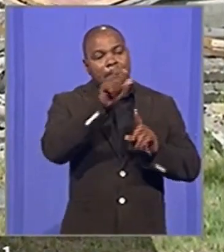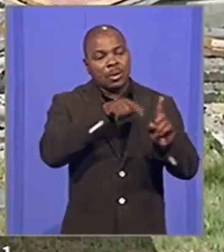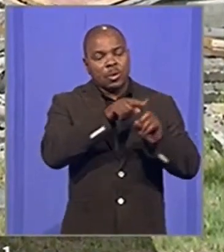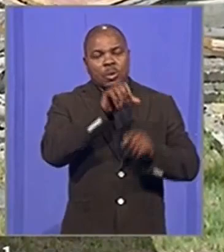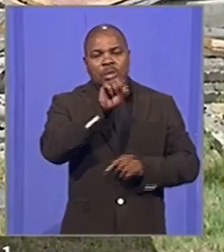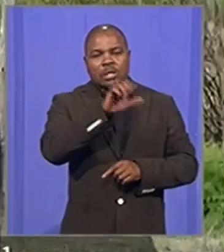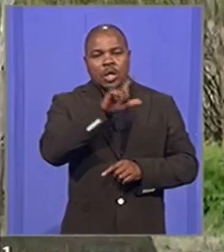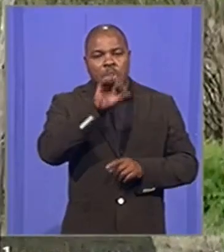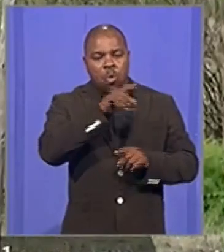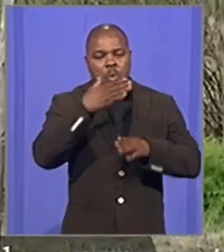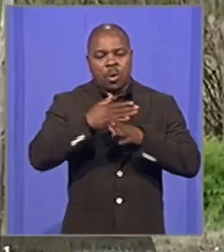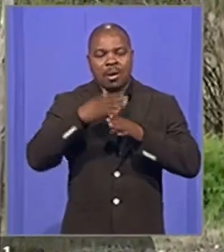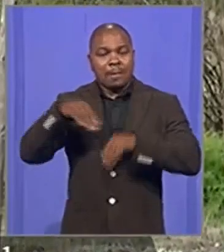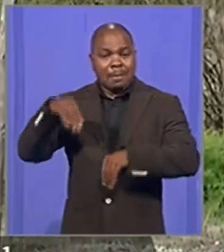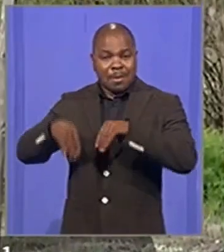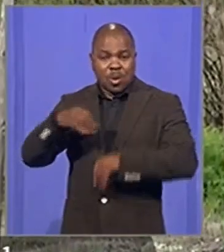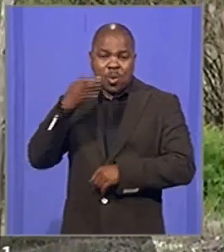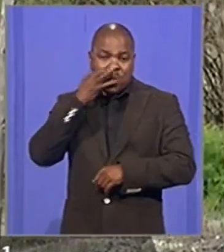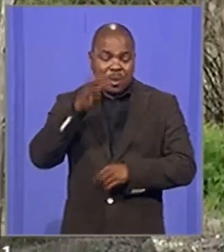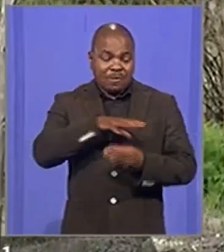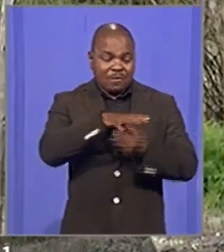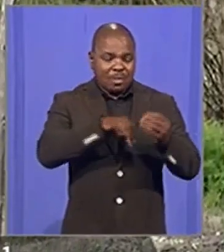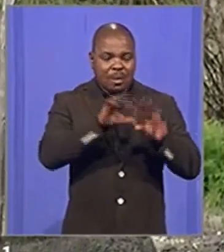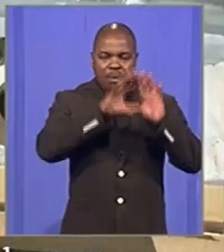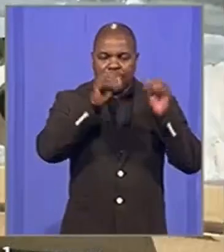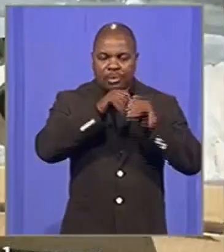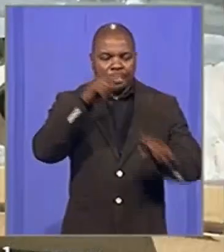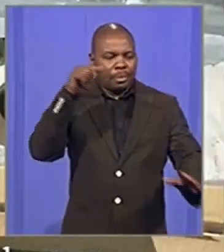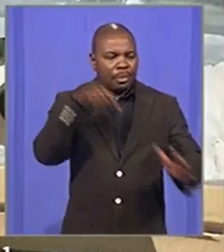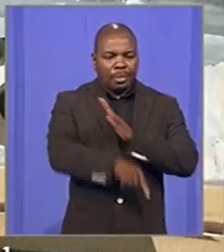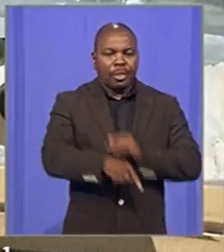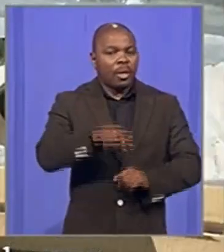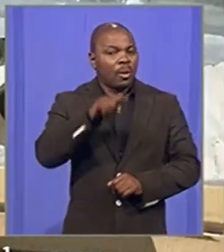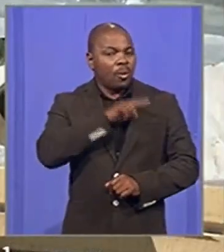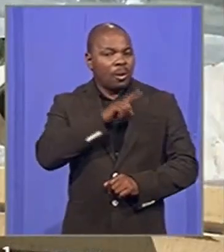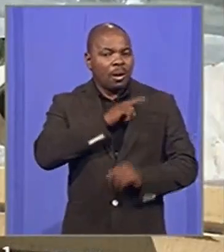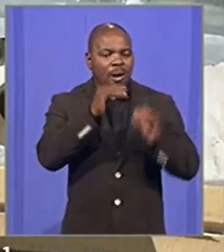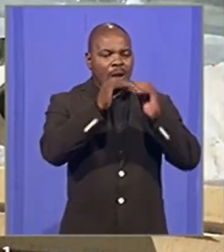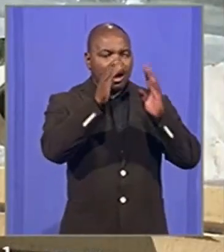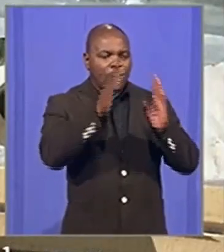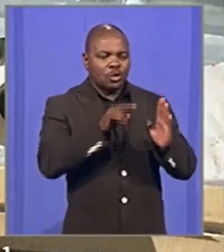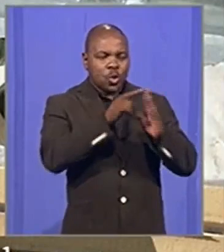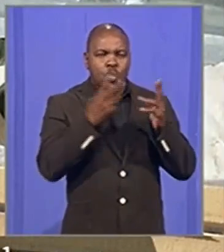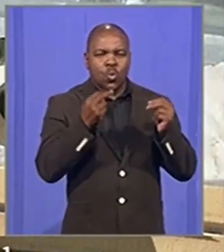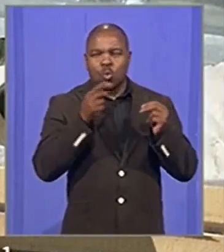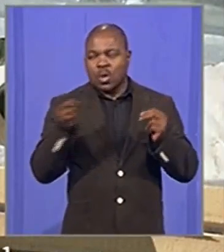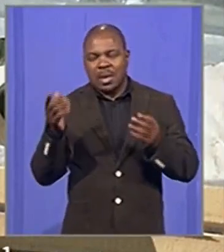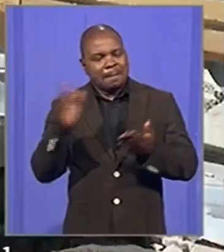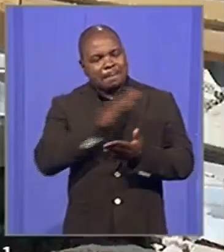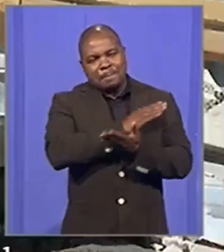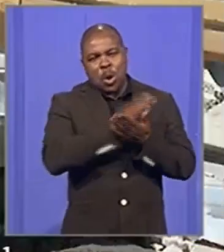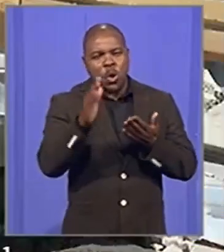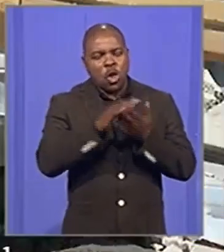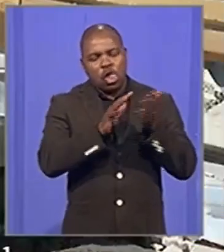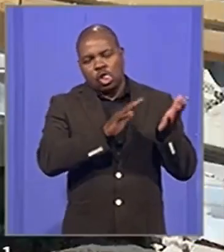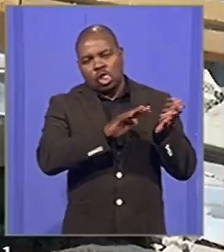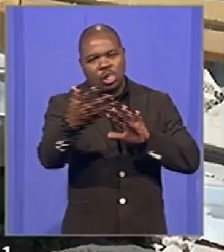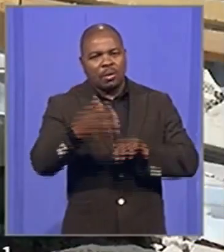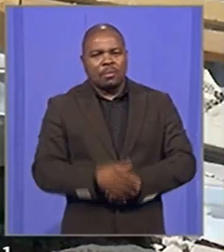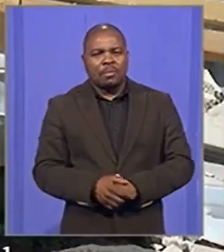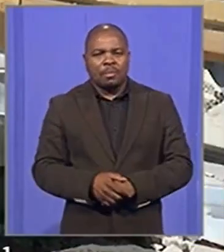modira moepong a re ba lelapa la gagwe ba latlhegetswe ke sengwe le sengwe morago ga gore ntlo ya bona e ntšhwa e thubiwe. Fenitšhara e nngwe